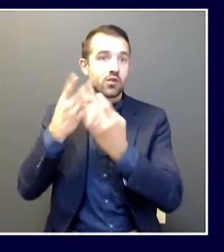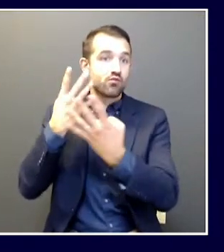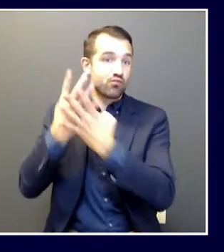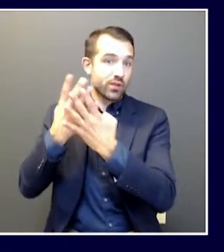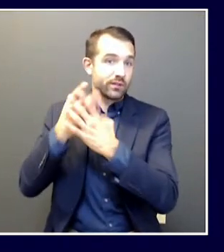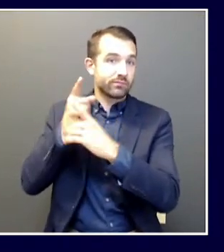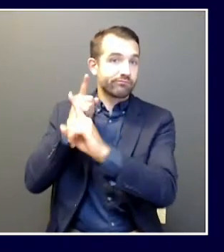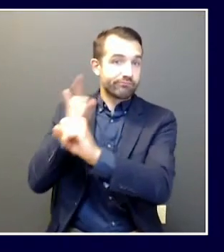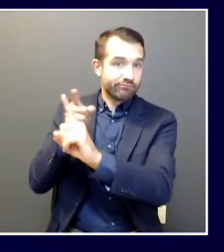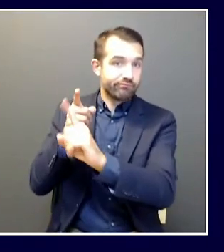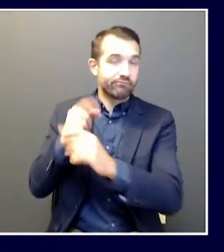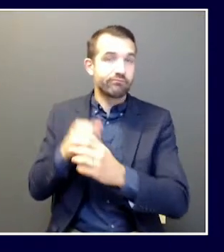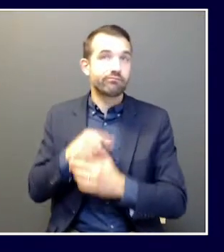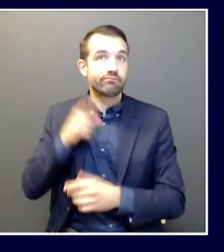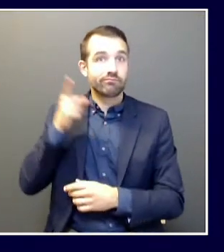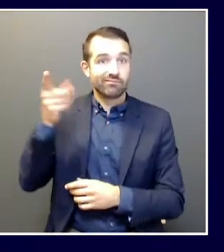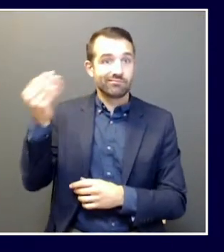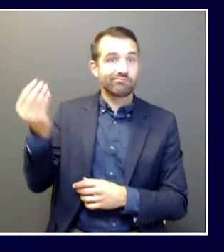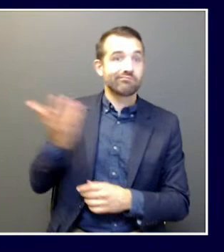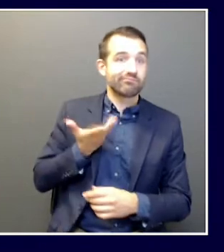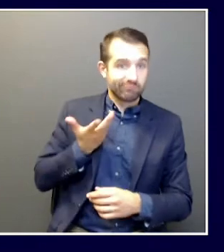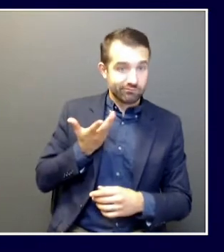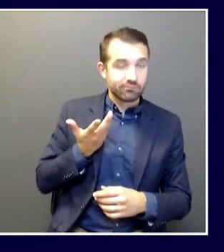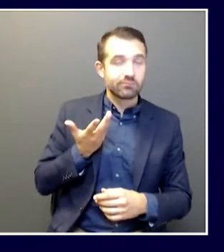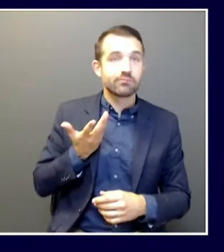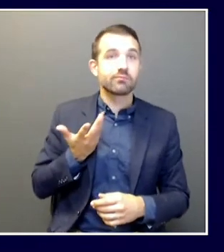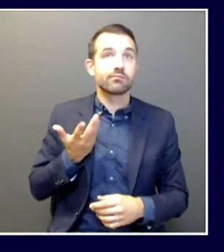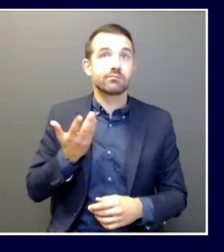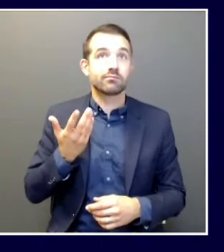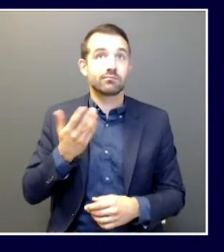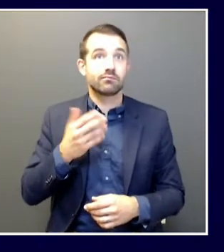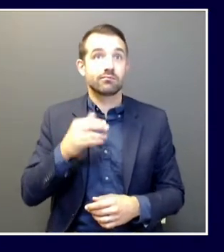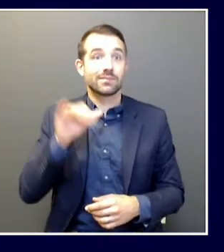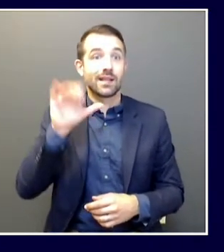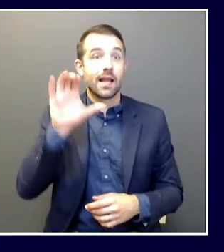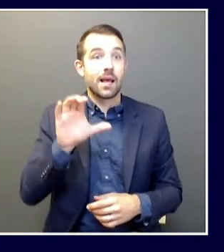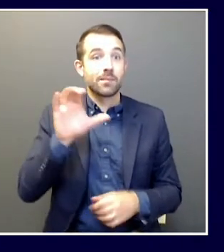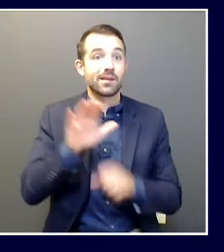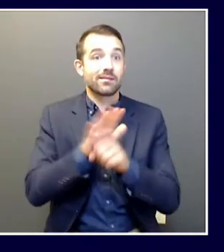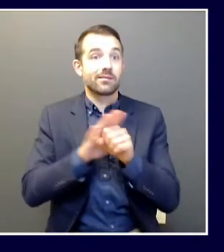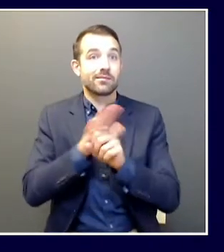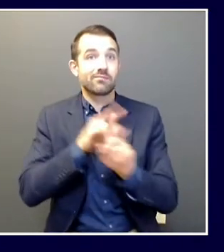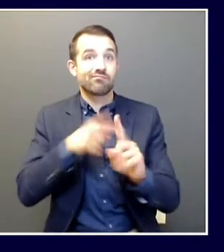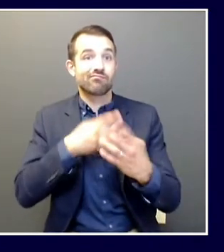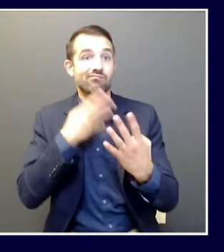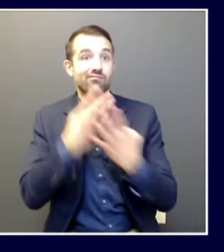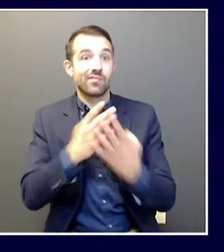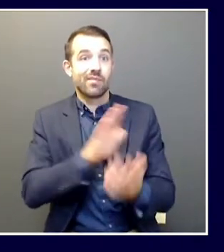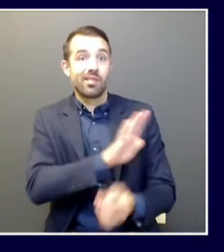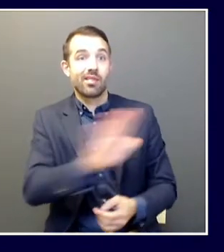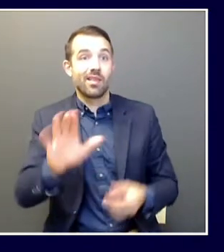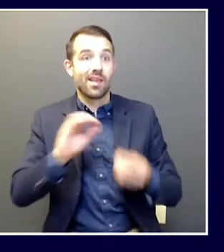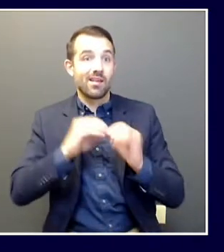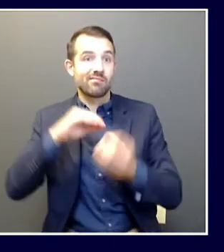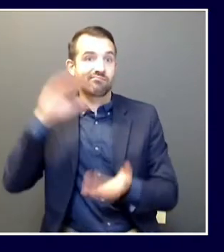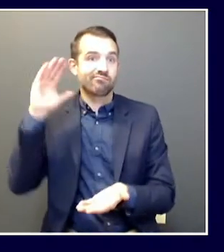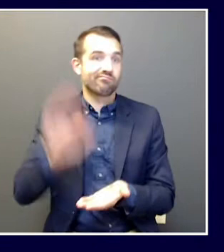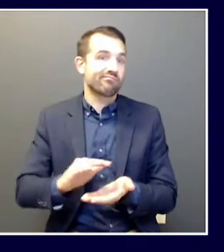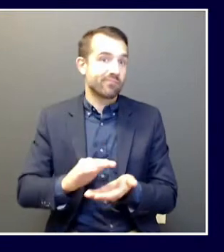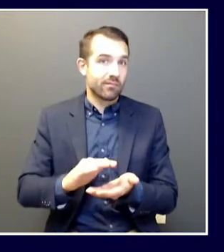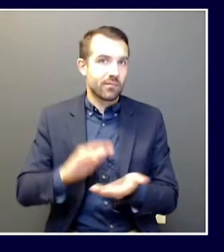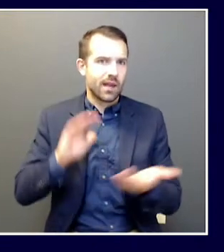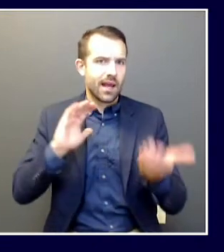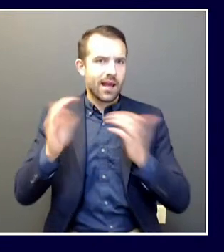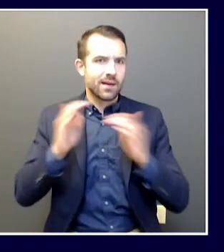what our colleagues at DOC have seen amongst correctional officers in state facilities. But to